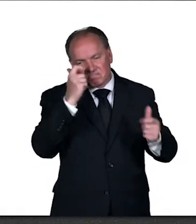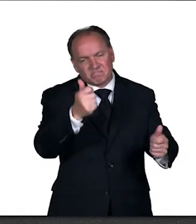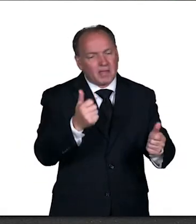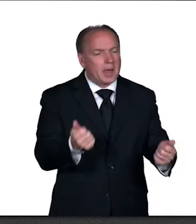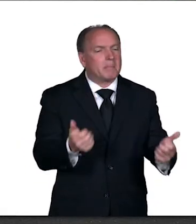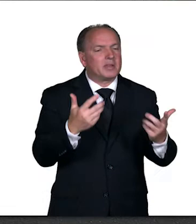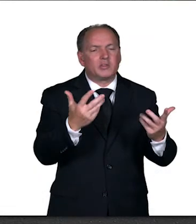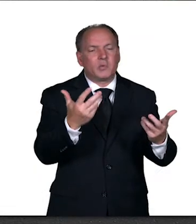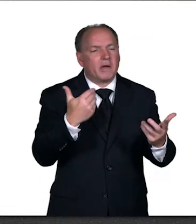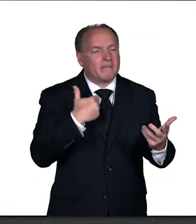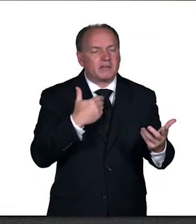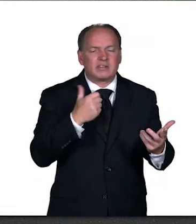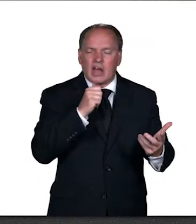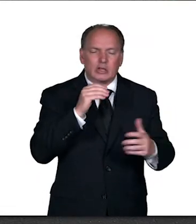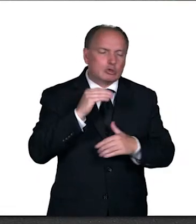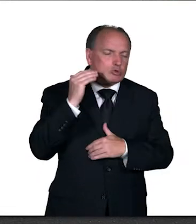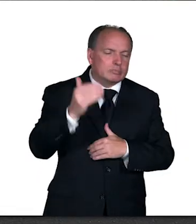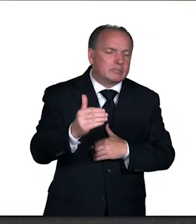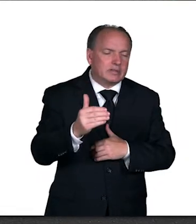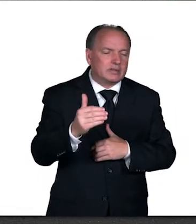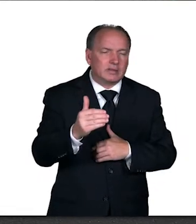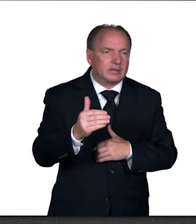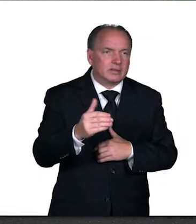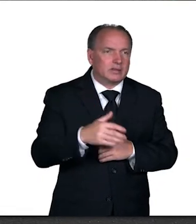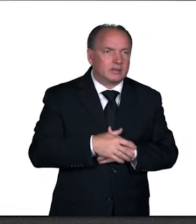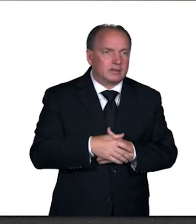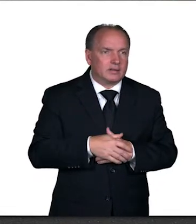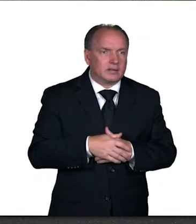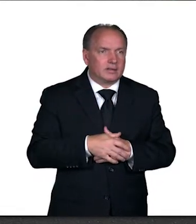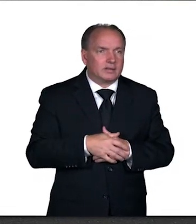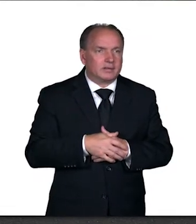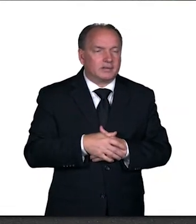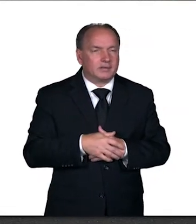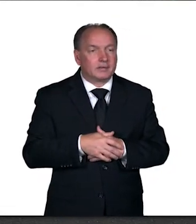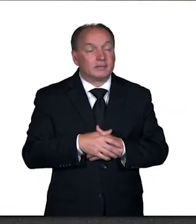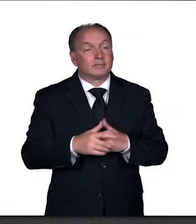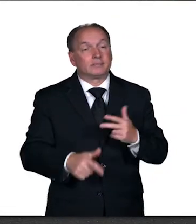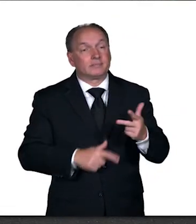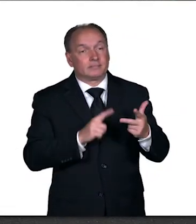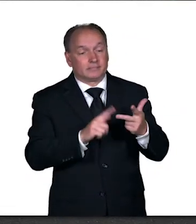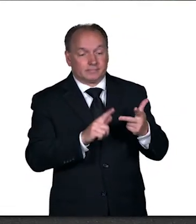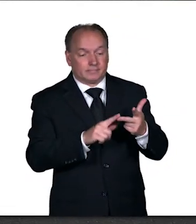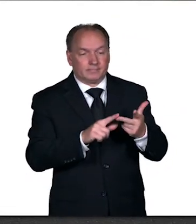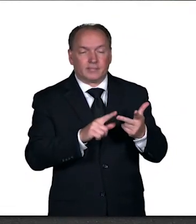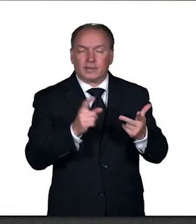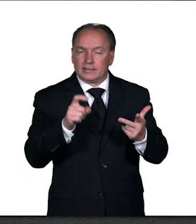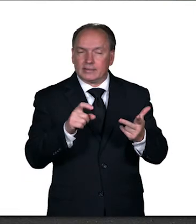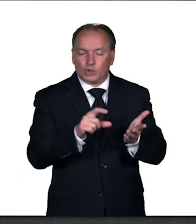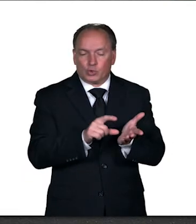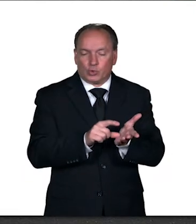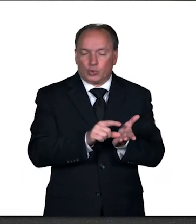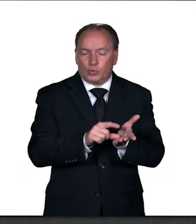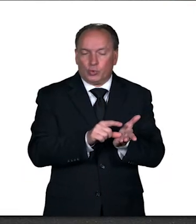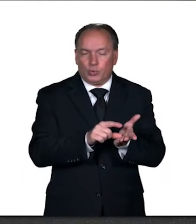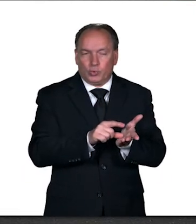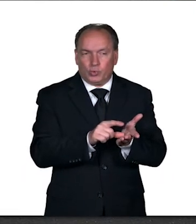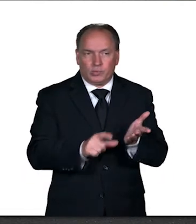many as you can. I wouldn't get too many. I wouldn't get many over 6. You also are going to need some glue,